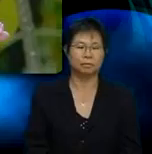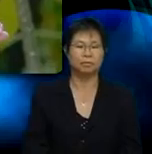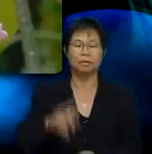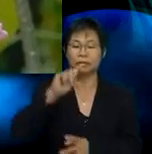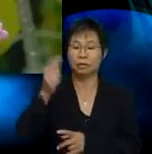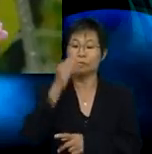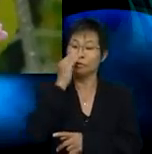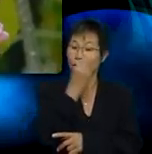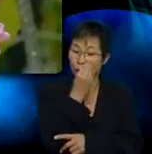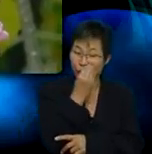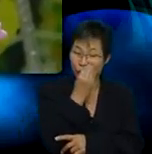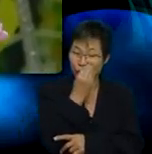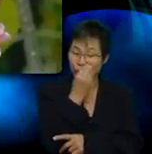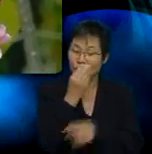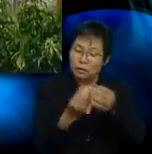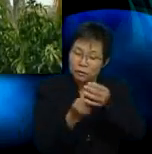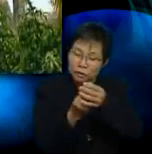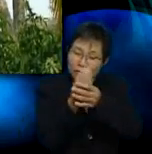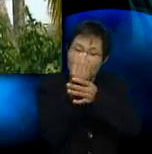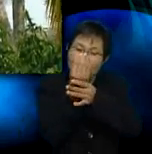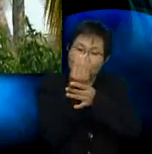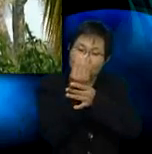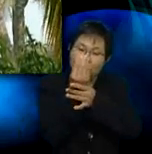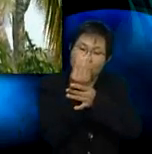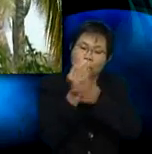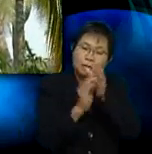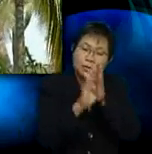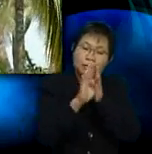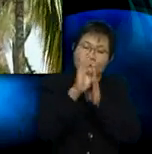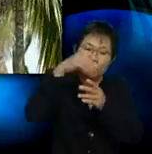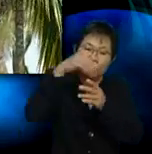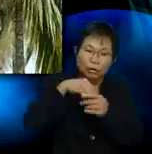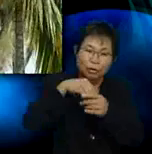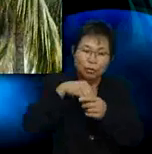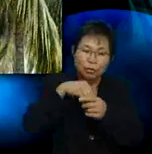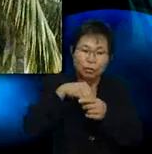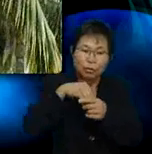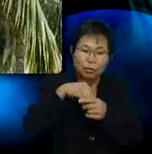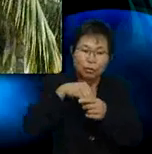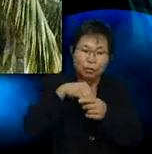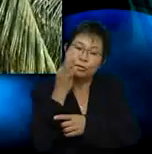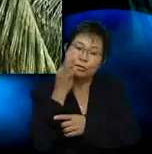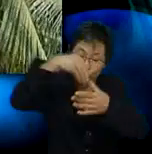The flower develops into a fruit.